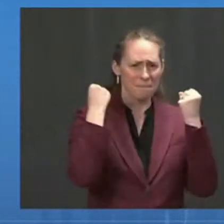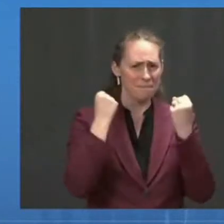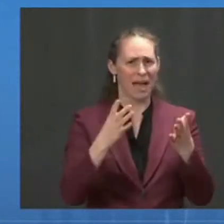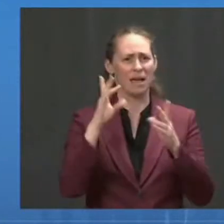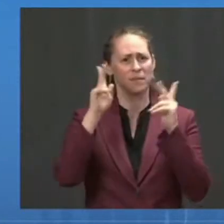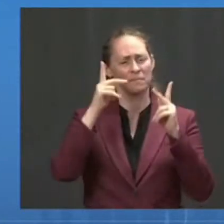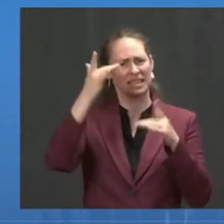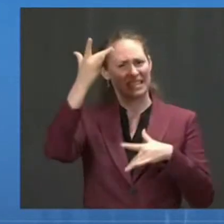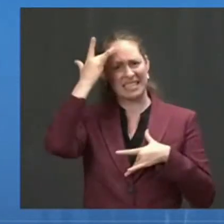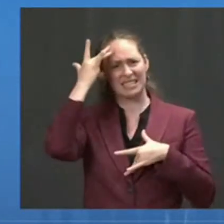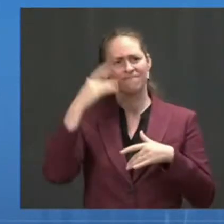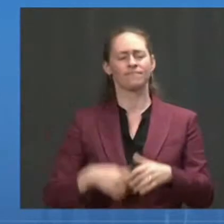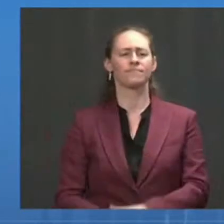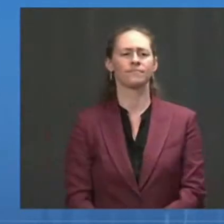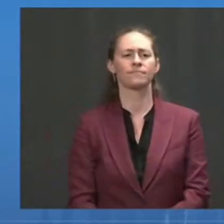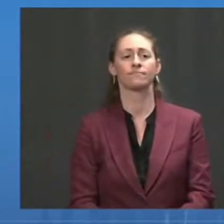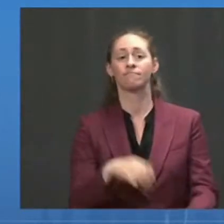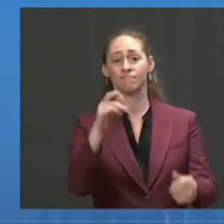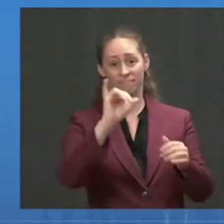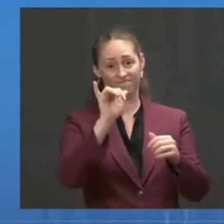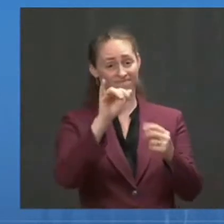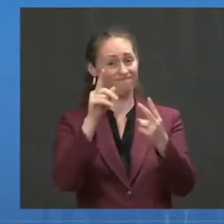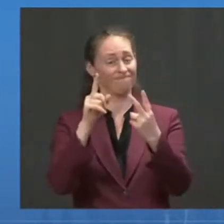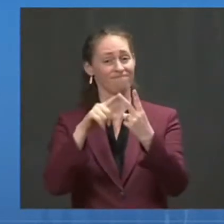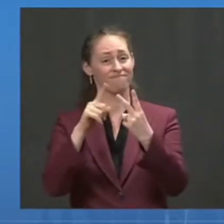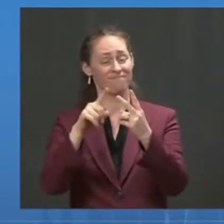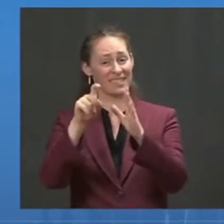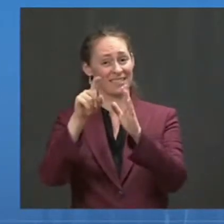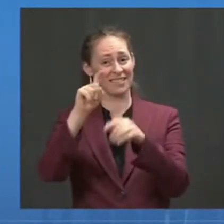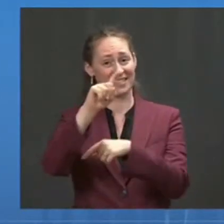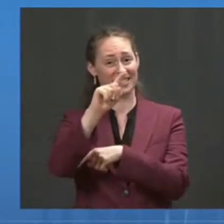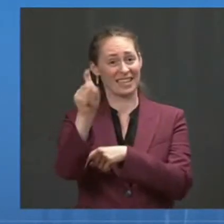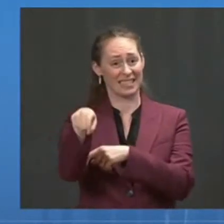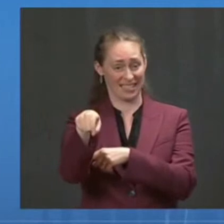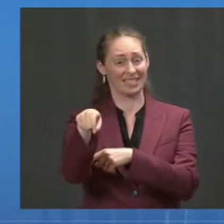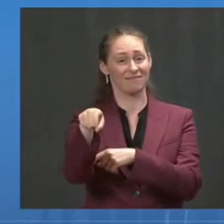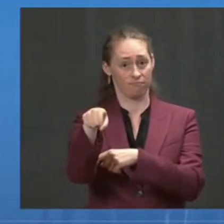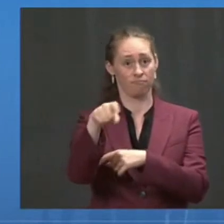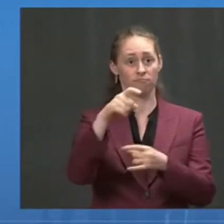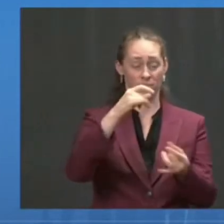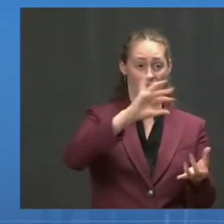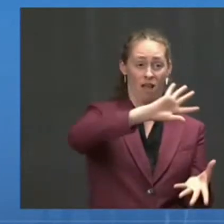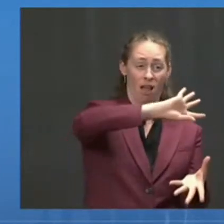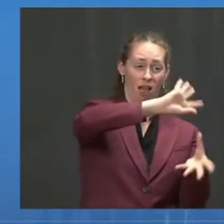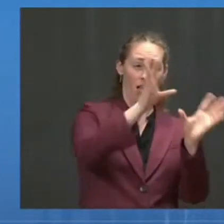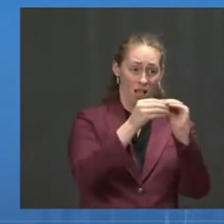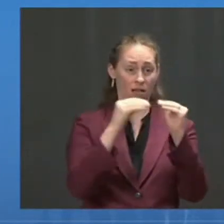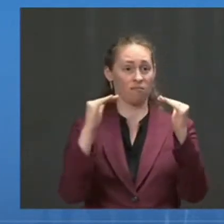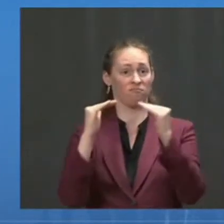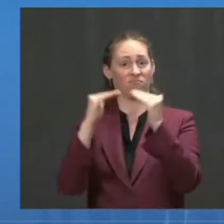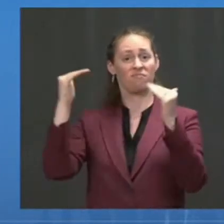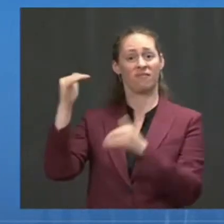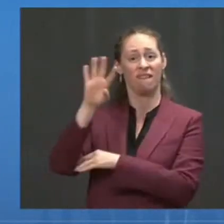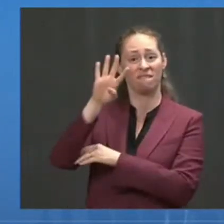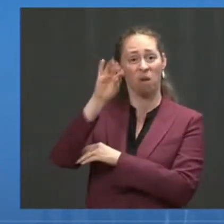Florida and Texas alone have accounted for nearly 40% of new hospitalizations across the country.